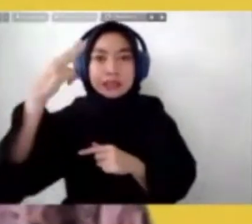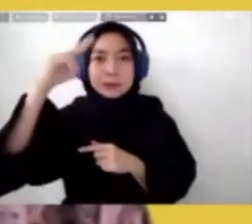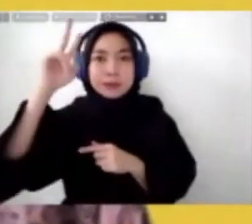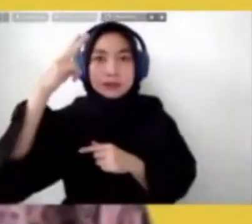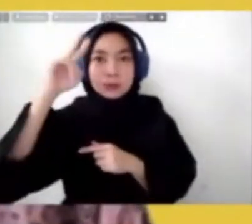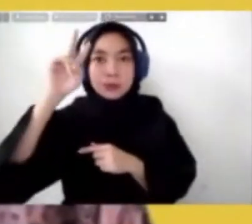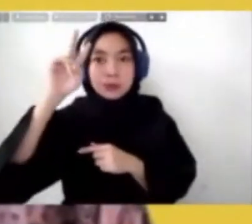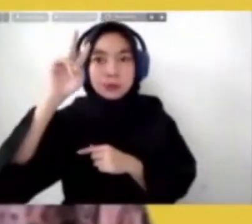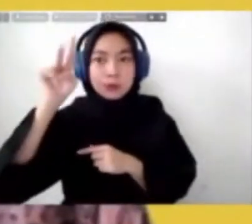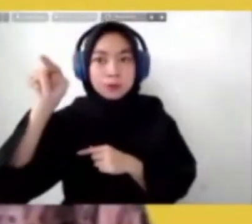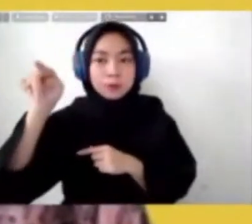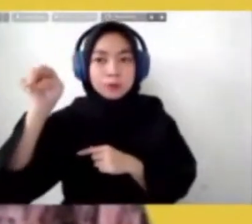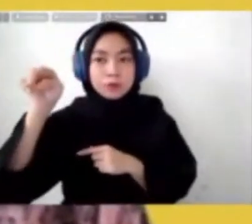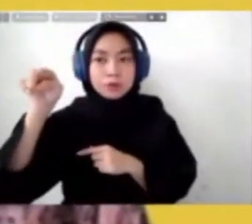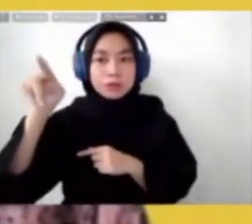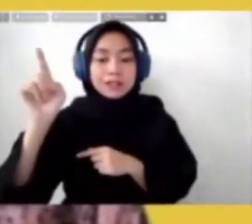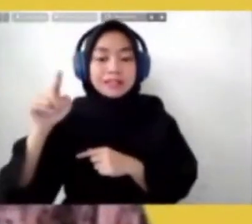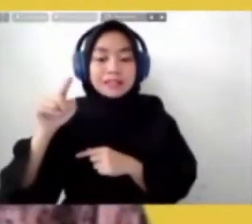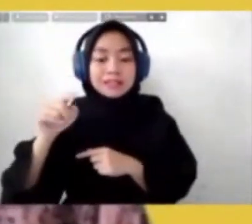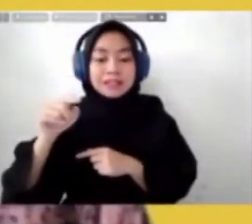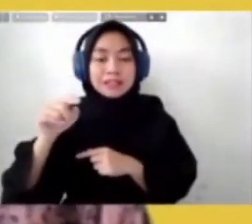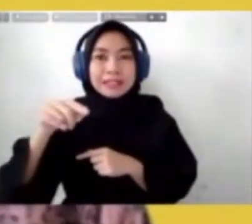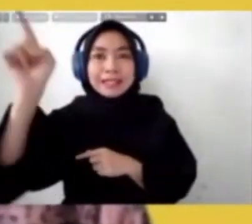have problem with the electricity,